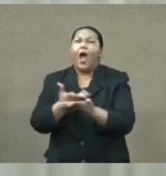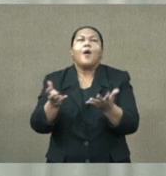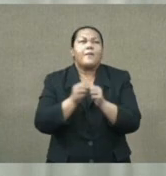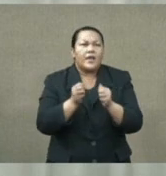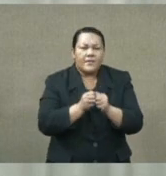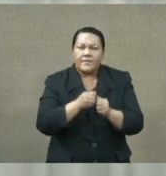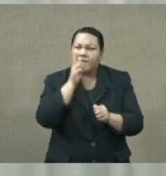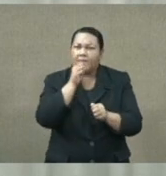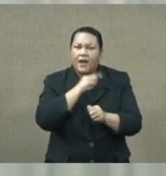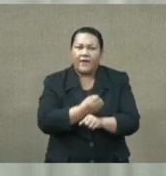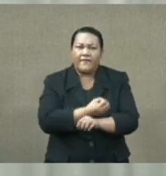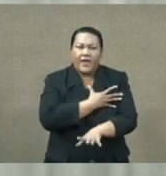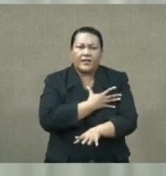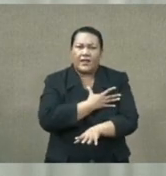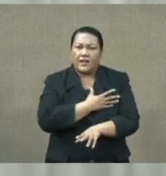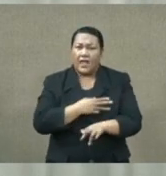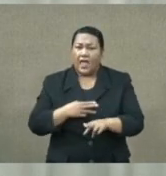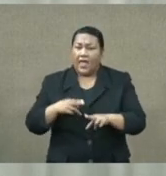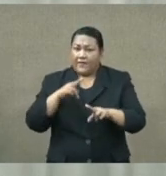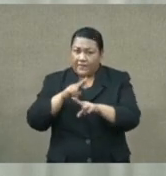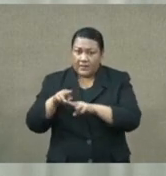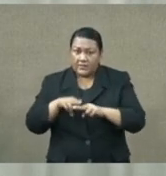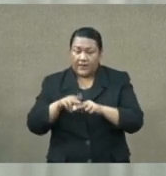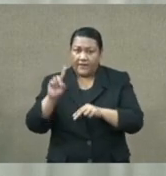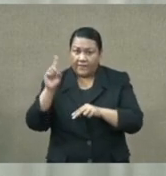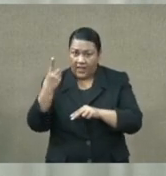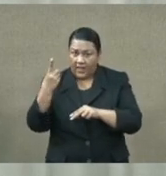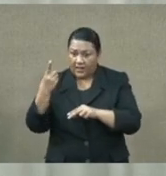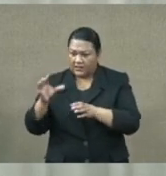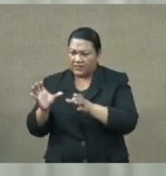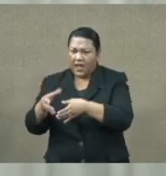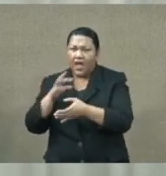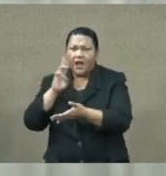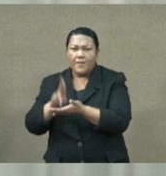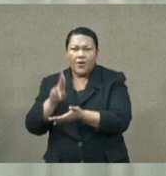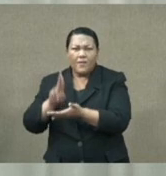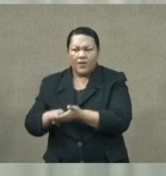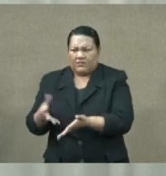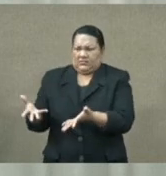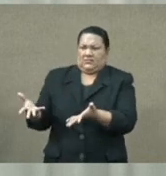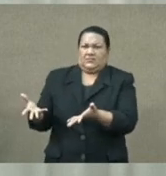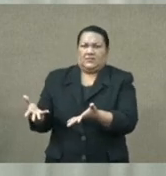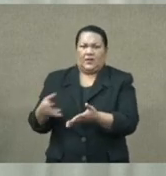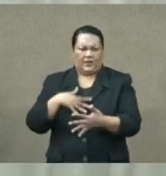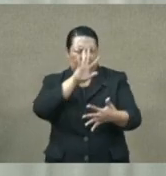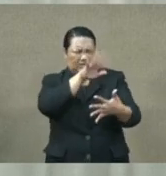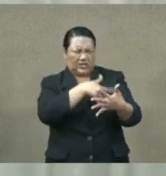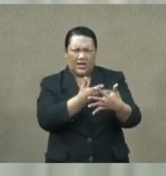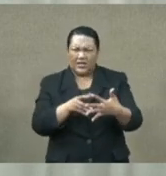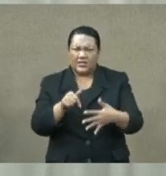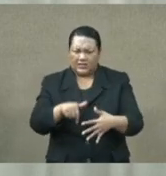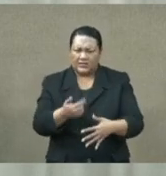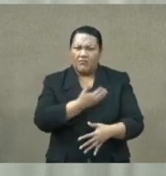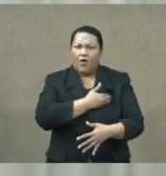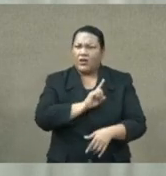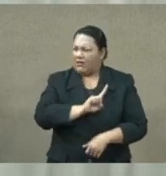Fiji First officials at the party's network of branches filing reports? When we checked this morning at his party's head office in